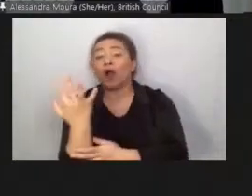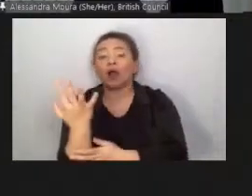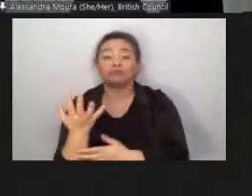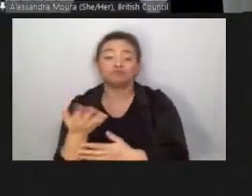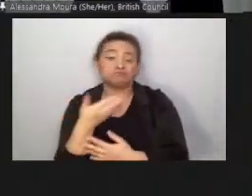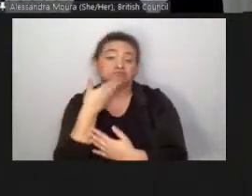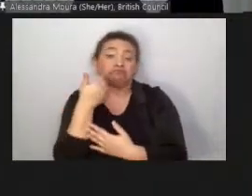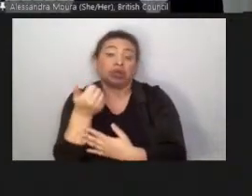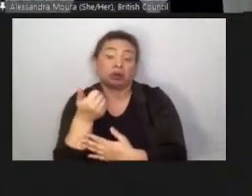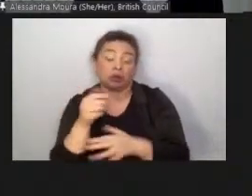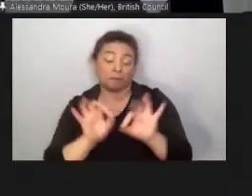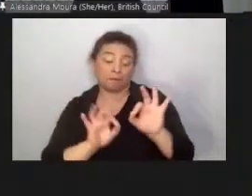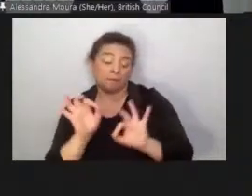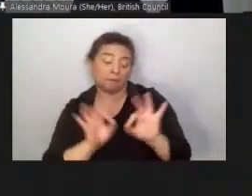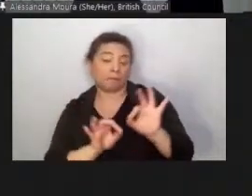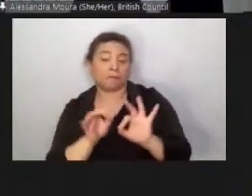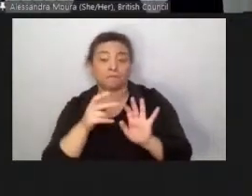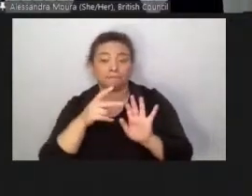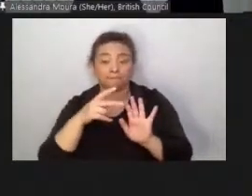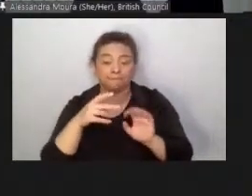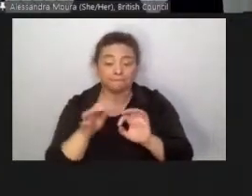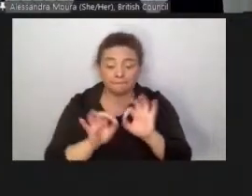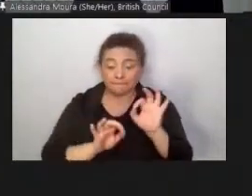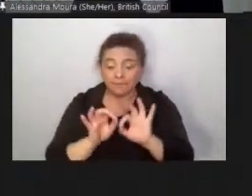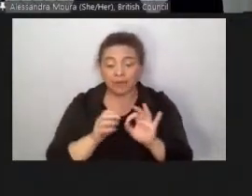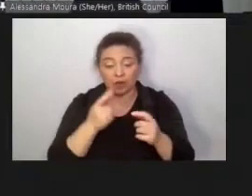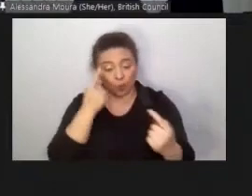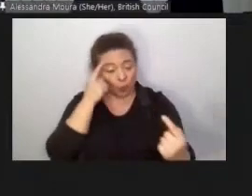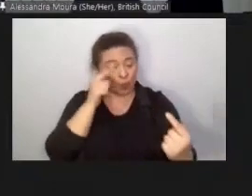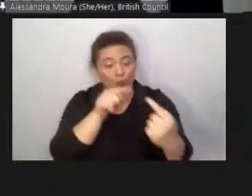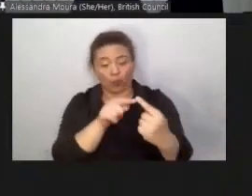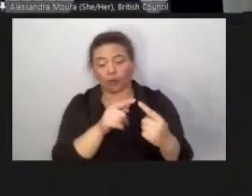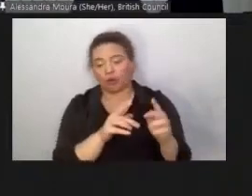most. And you'll talk about this in a minute. But before we do that,